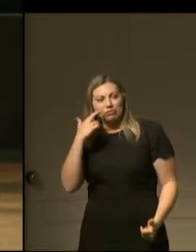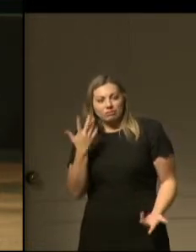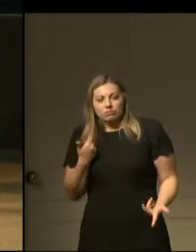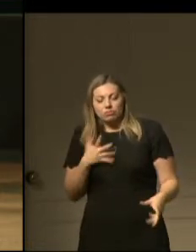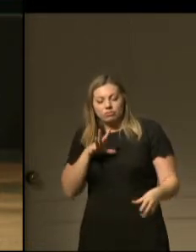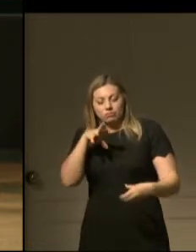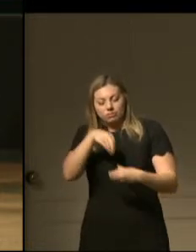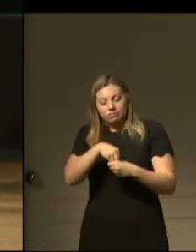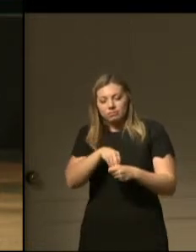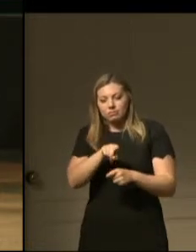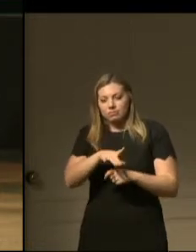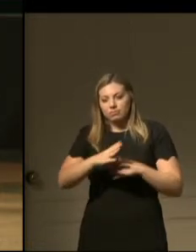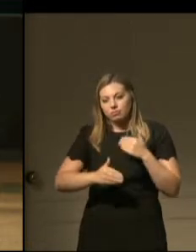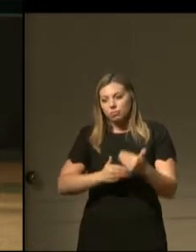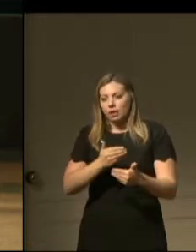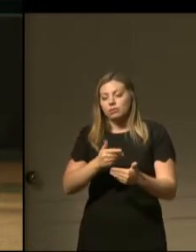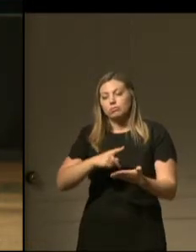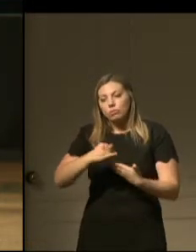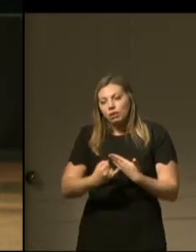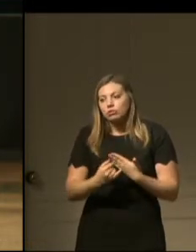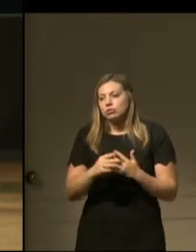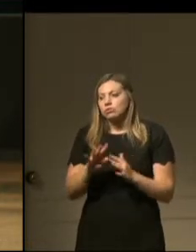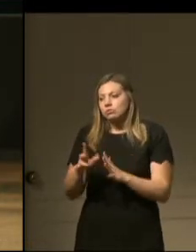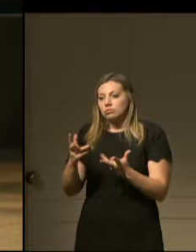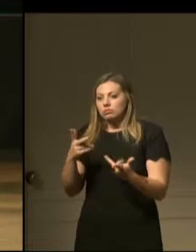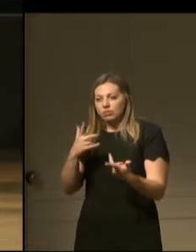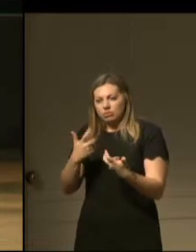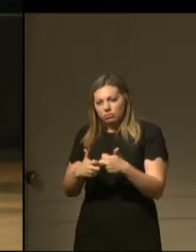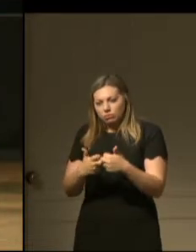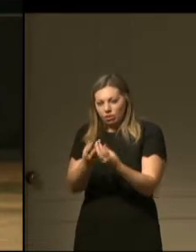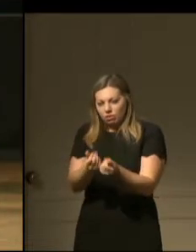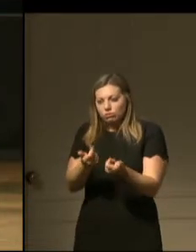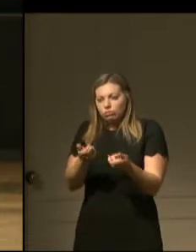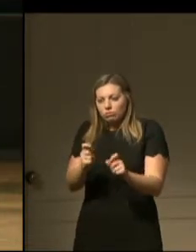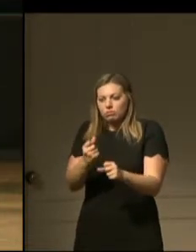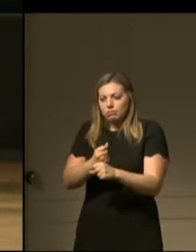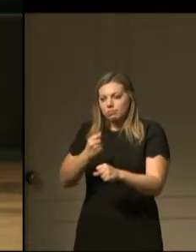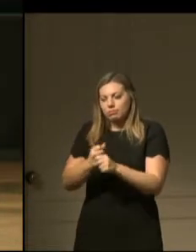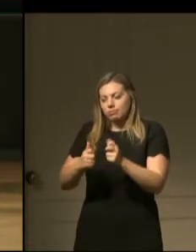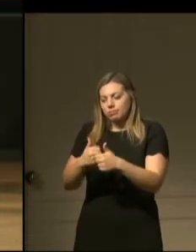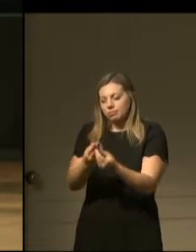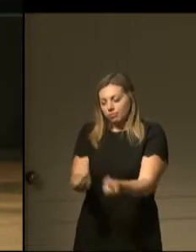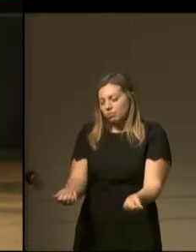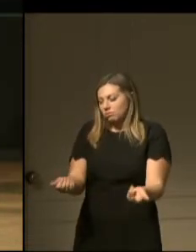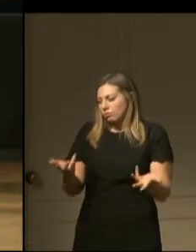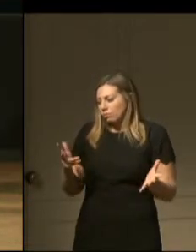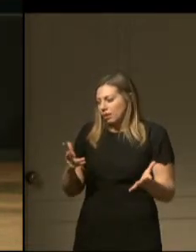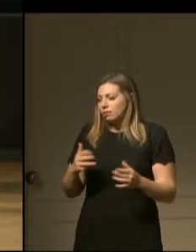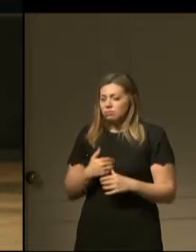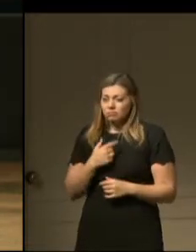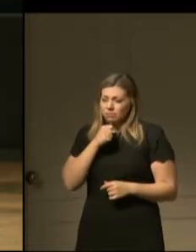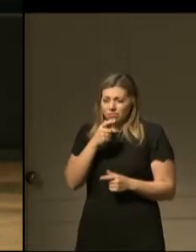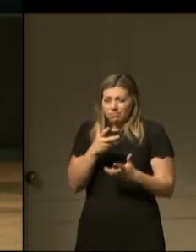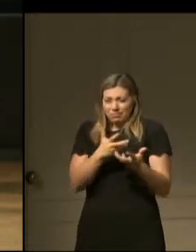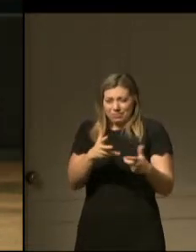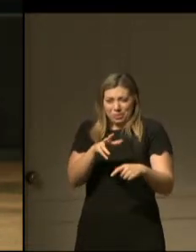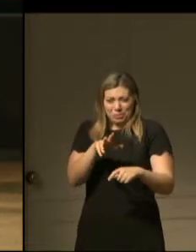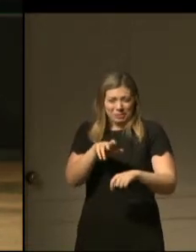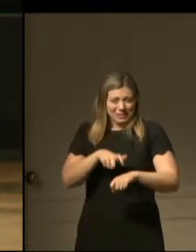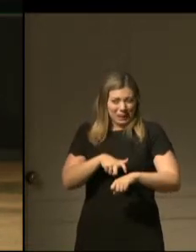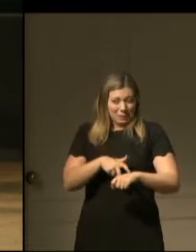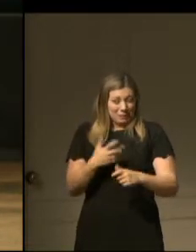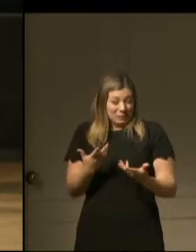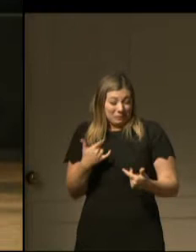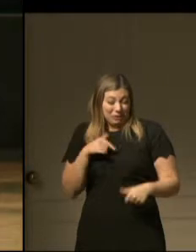invested in the project, they're already invested in the problem, they're already trying to make a solution. So I don't spend as much time as I probably